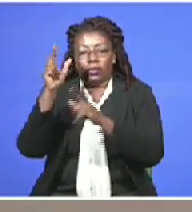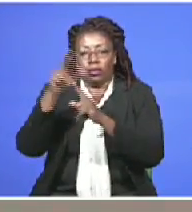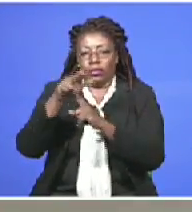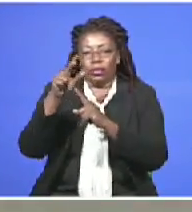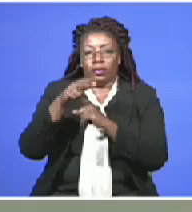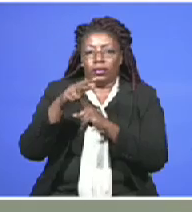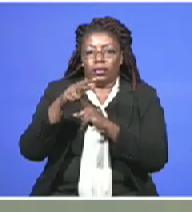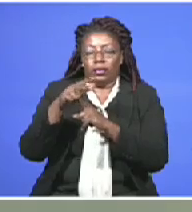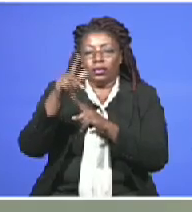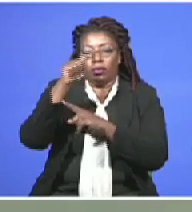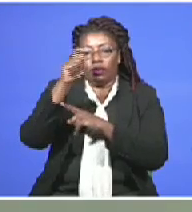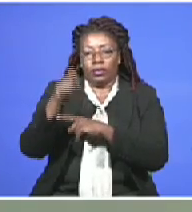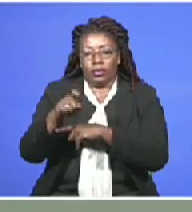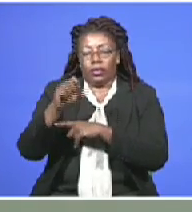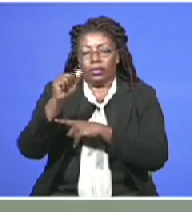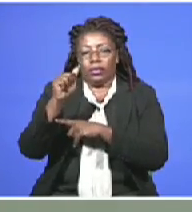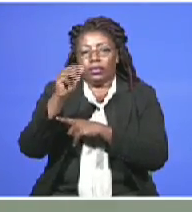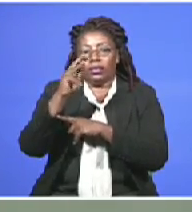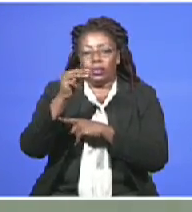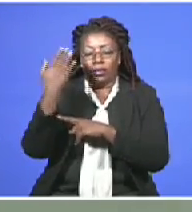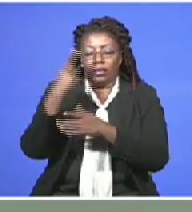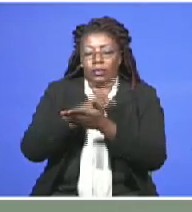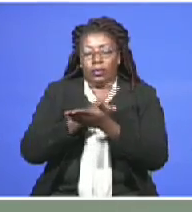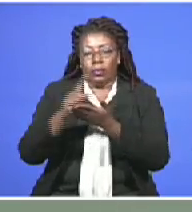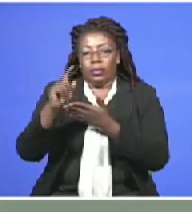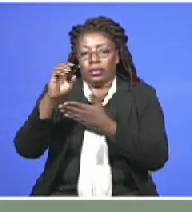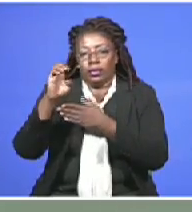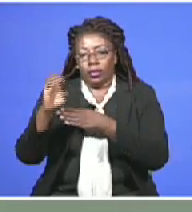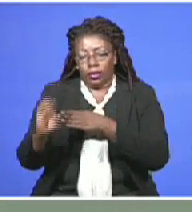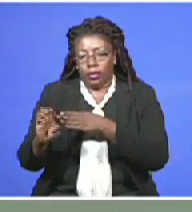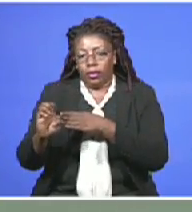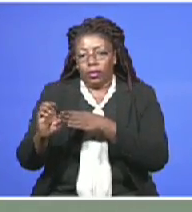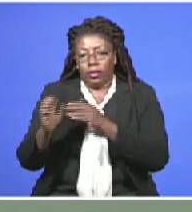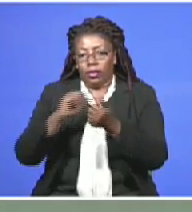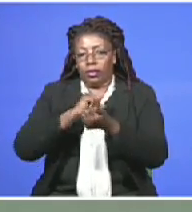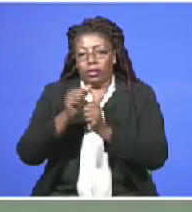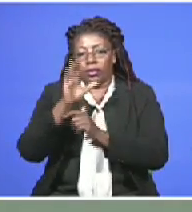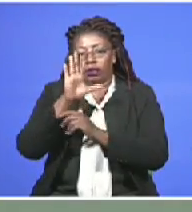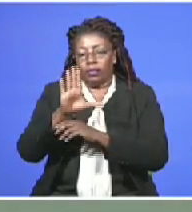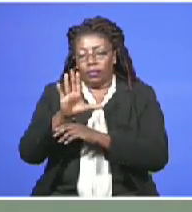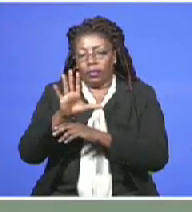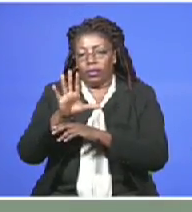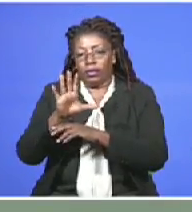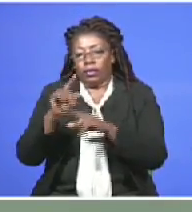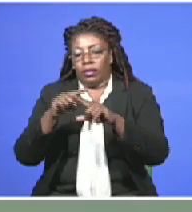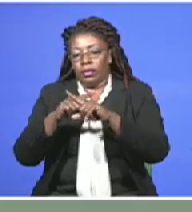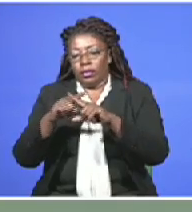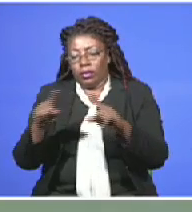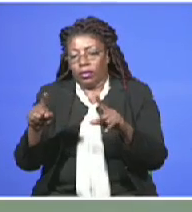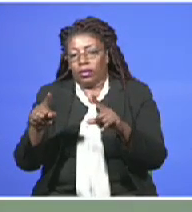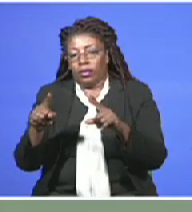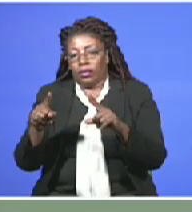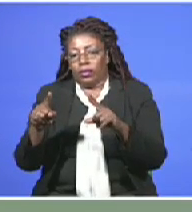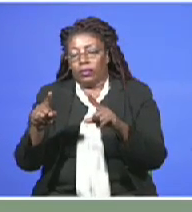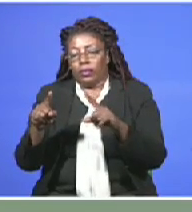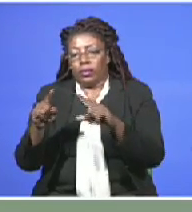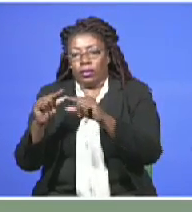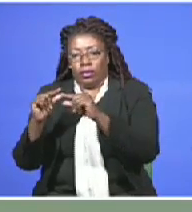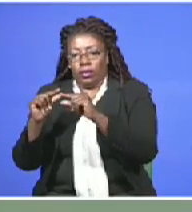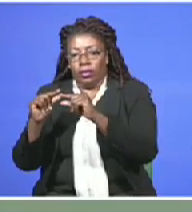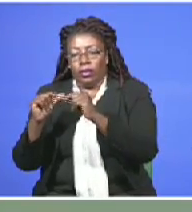on the campus of Texas A&M last weekend. Each athlete participated in 5 matches. Tyron Butler finished up a perfect